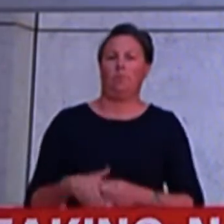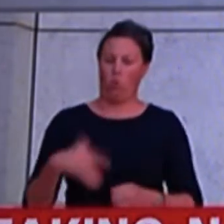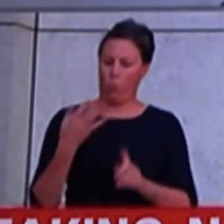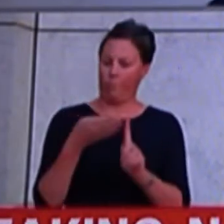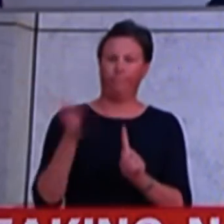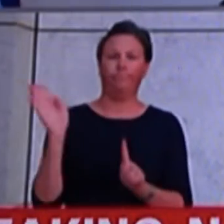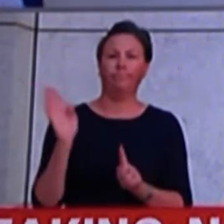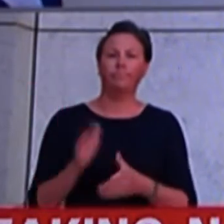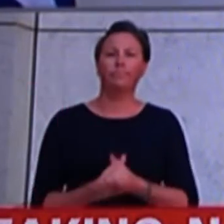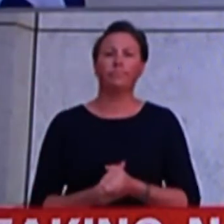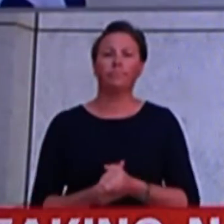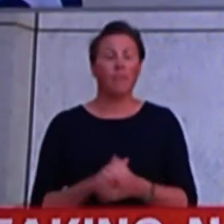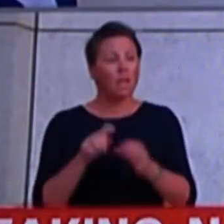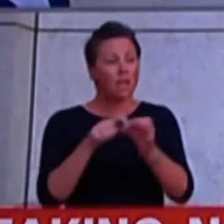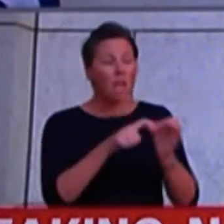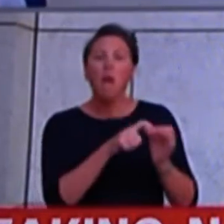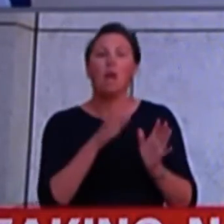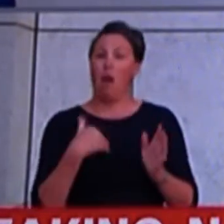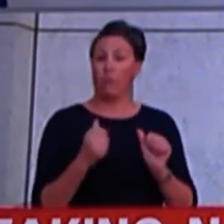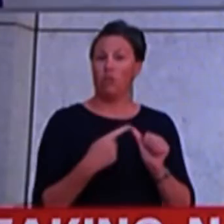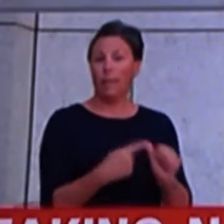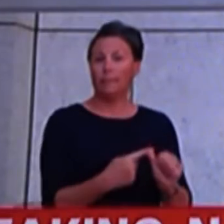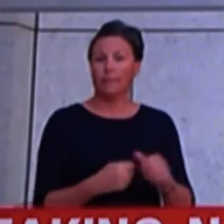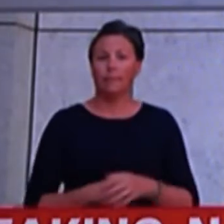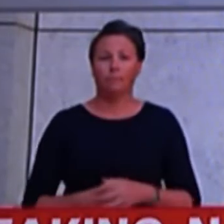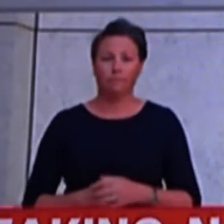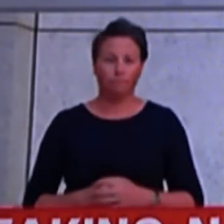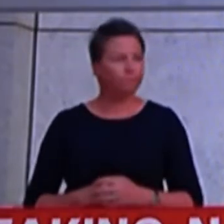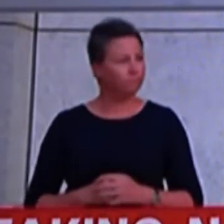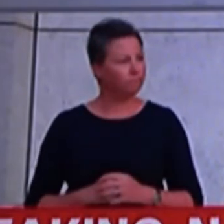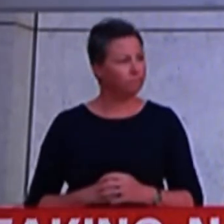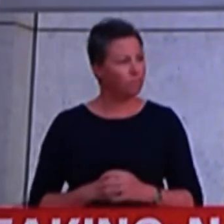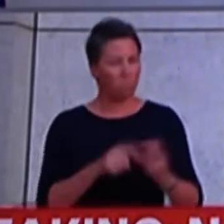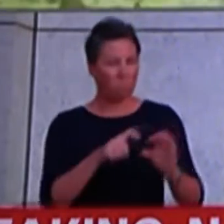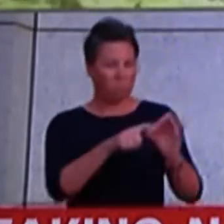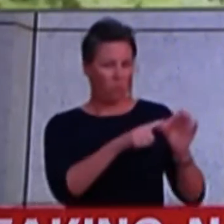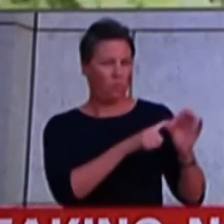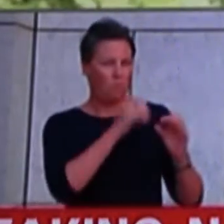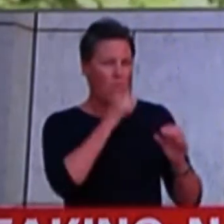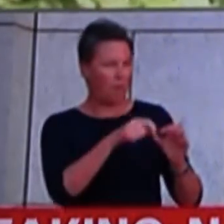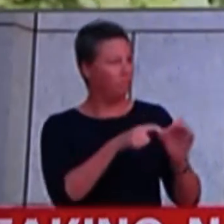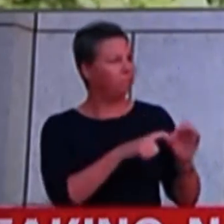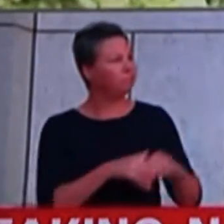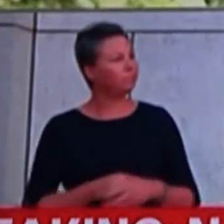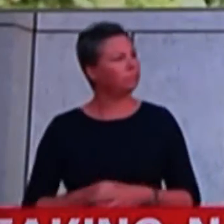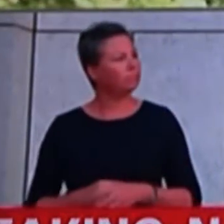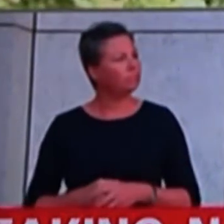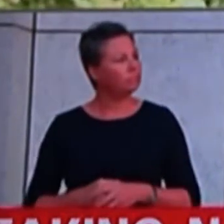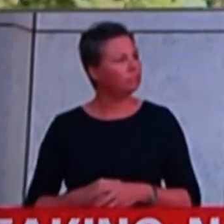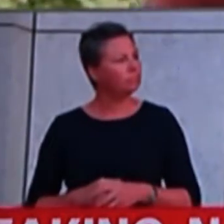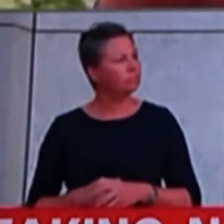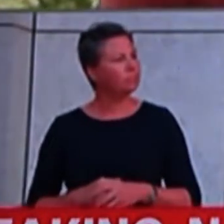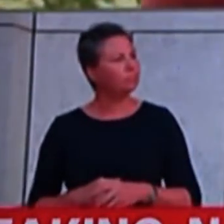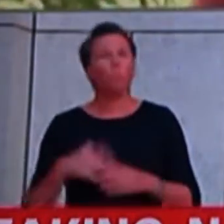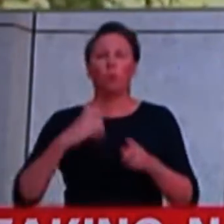response. No, I've answered the question. Back to the National Cabinet, given we're in a better position than we thought